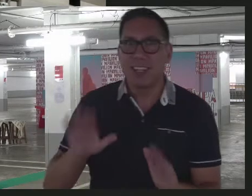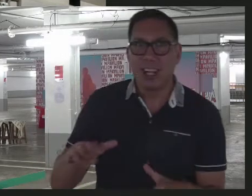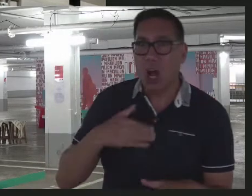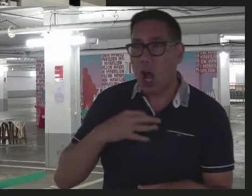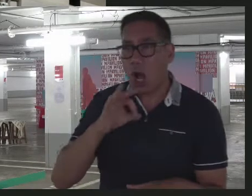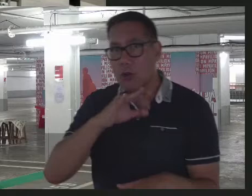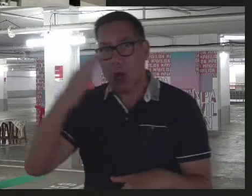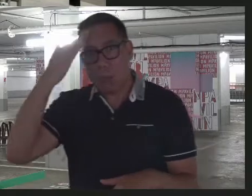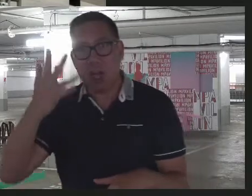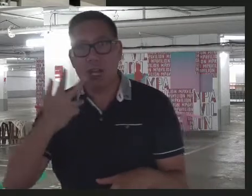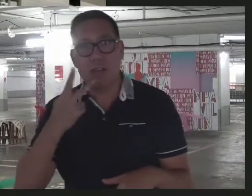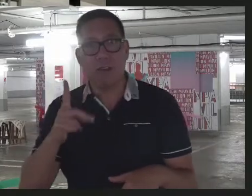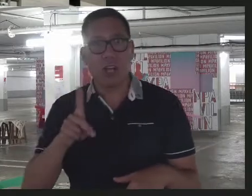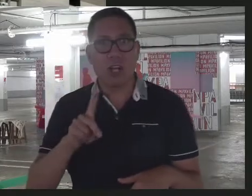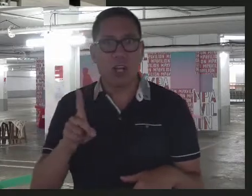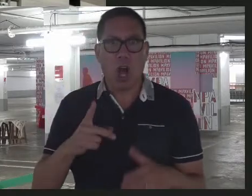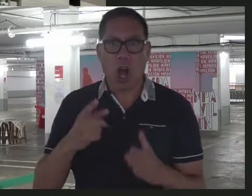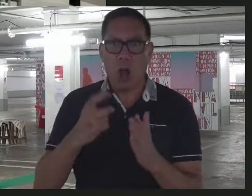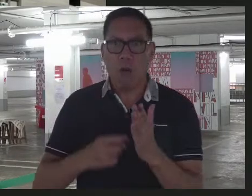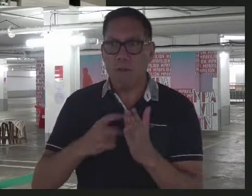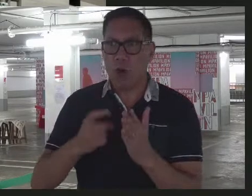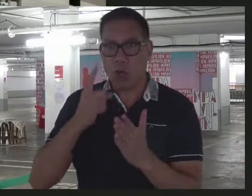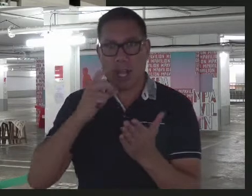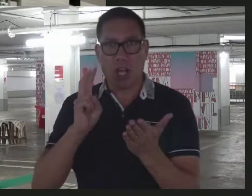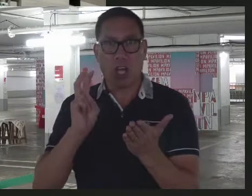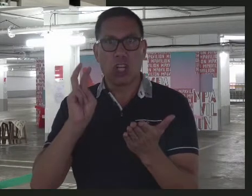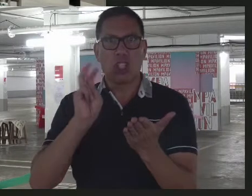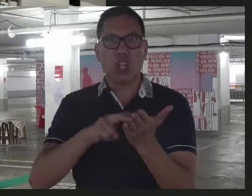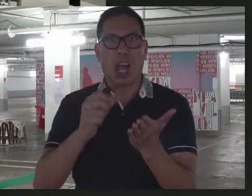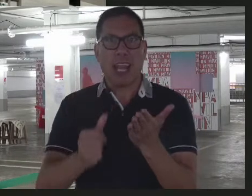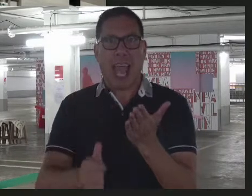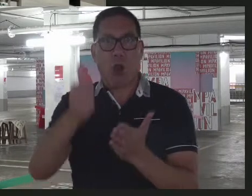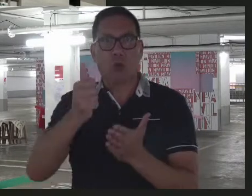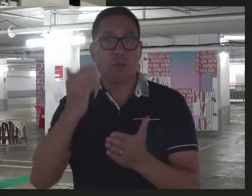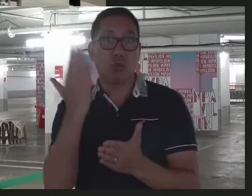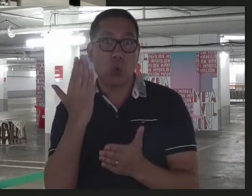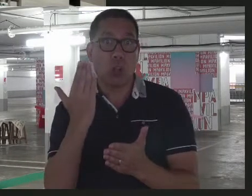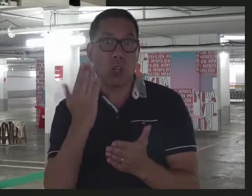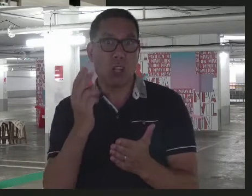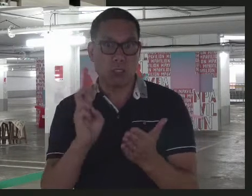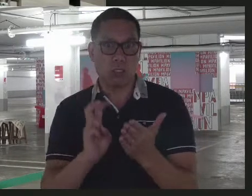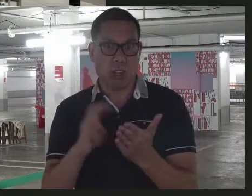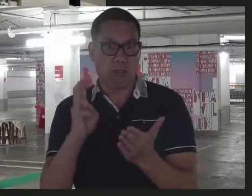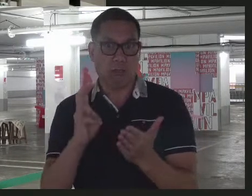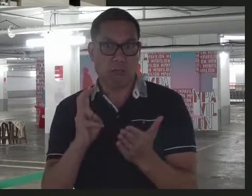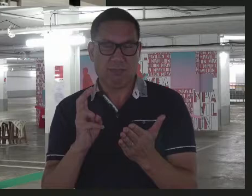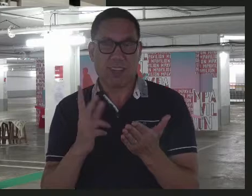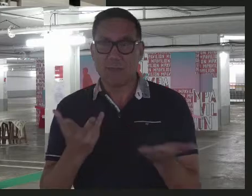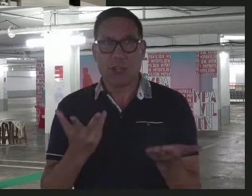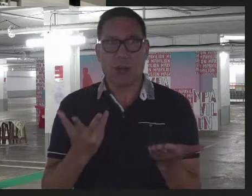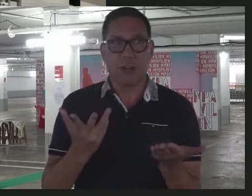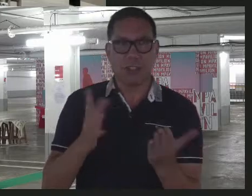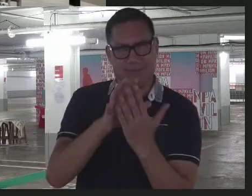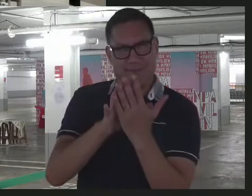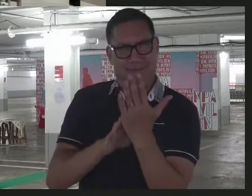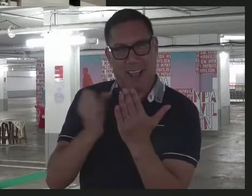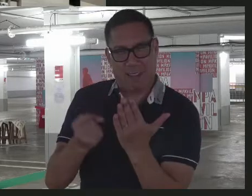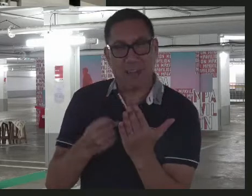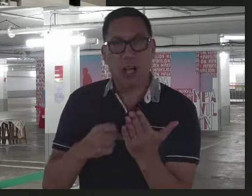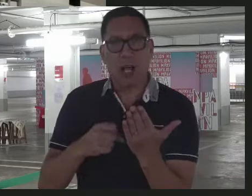don't mind if you don't, but I really prefer if you could sign me out of school. And sort of like, and then it's pitted against, you know, various bits